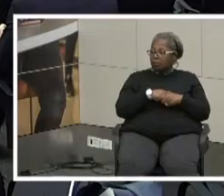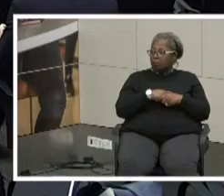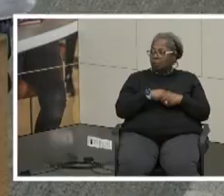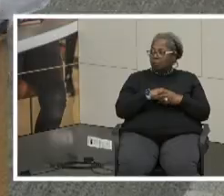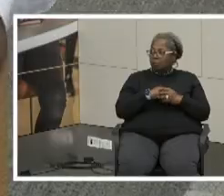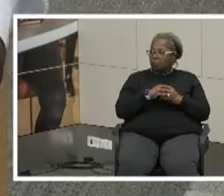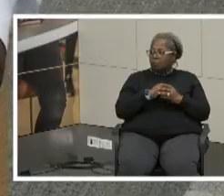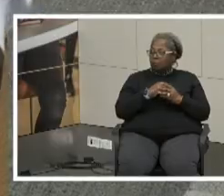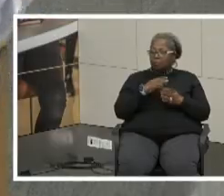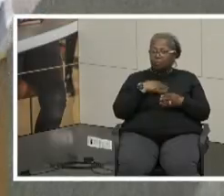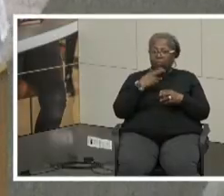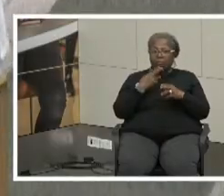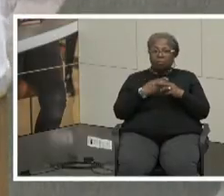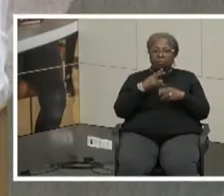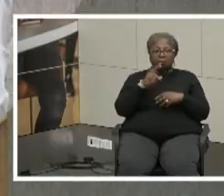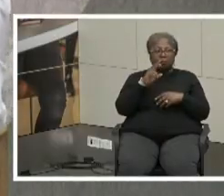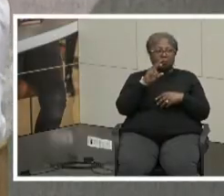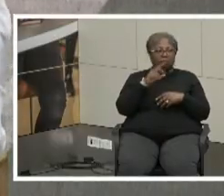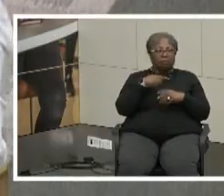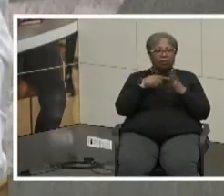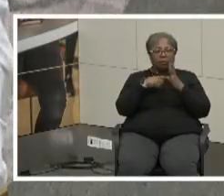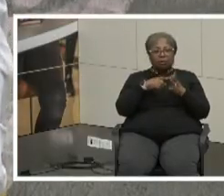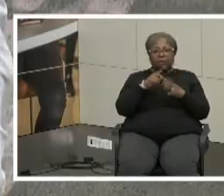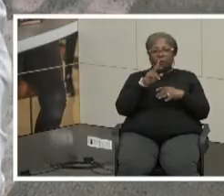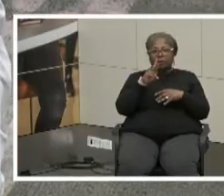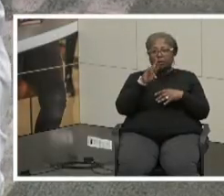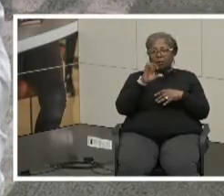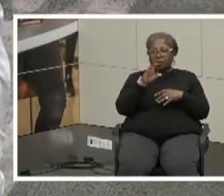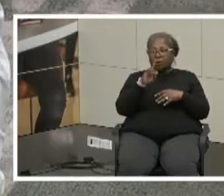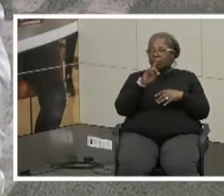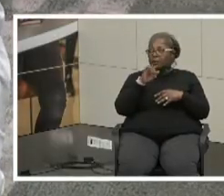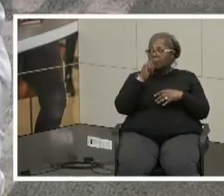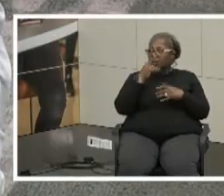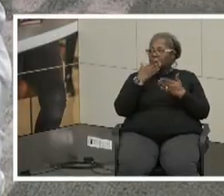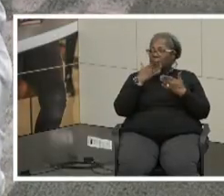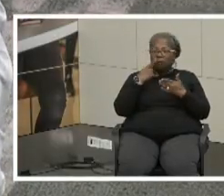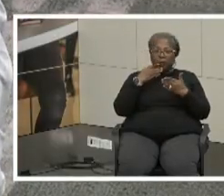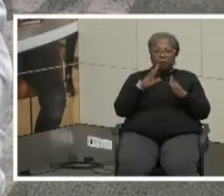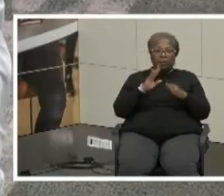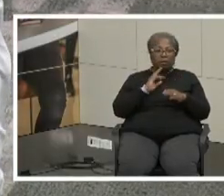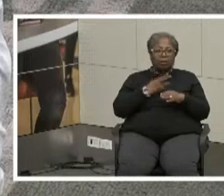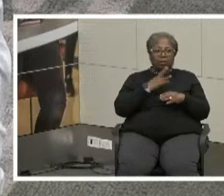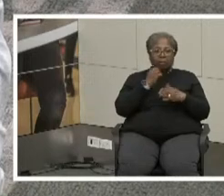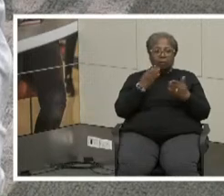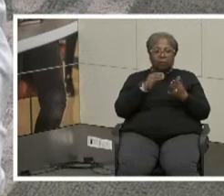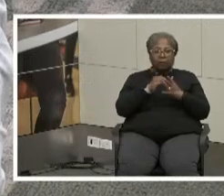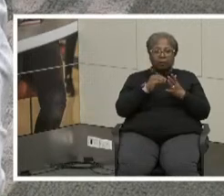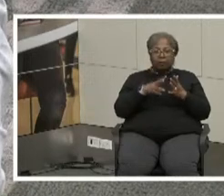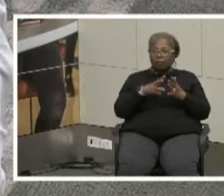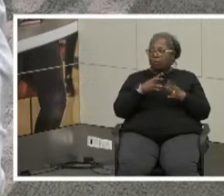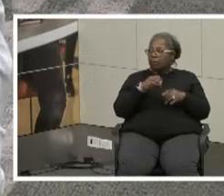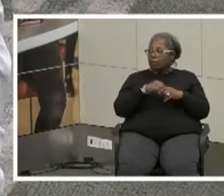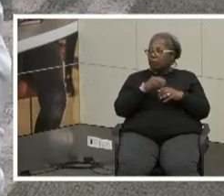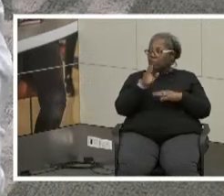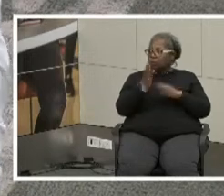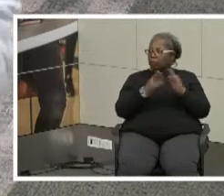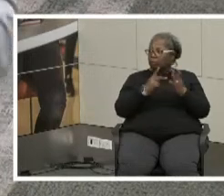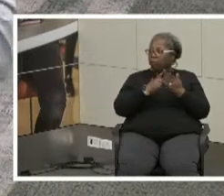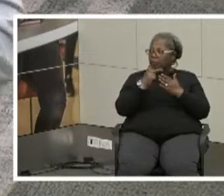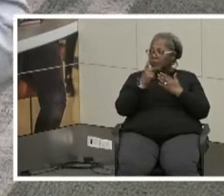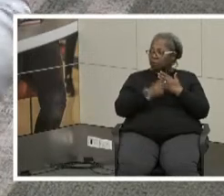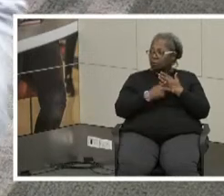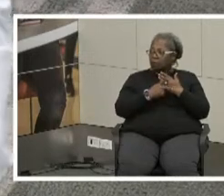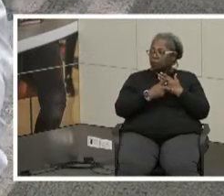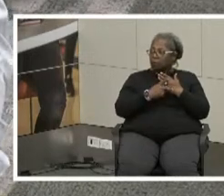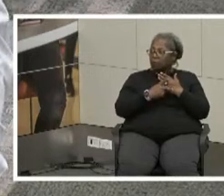sir my name is Derek senson I represent kickstar kids thank you guys for allowing us to be here the students who are in the karate program in the